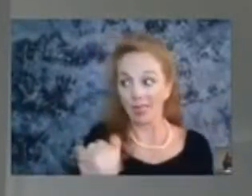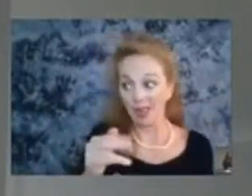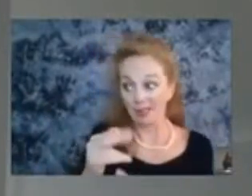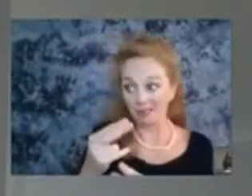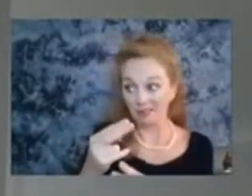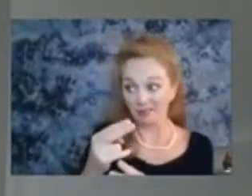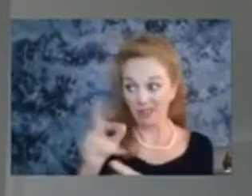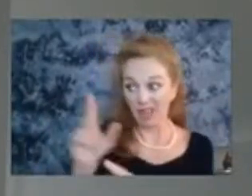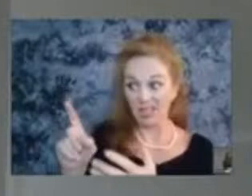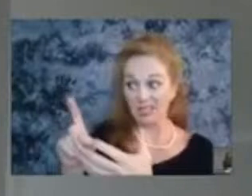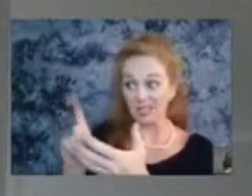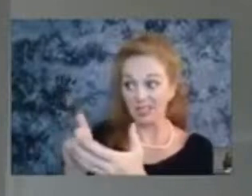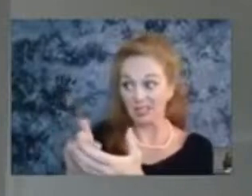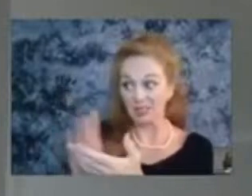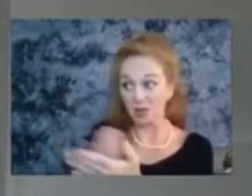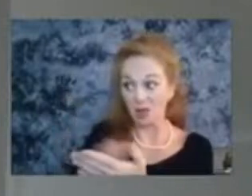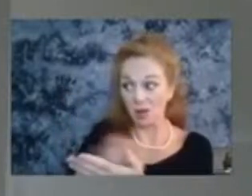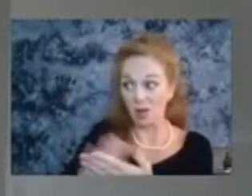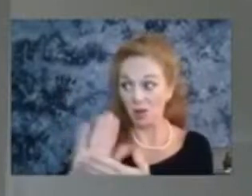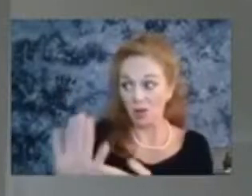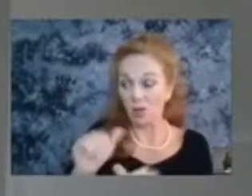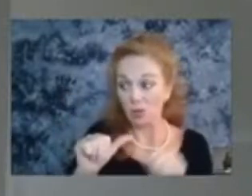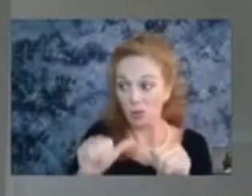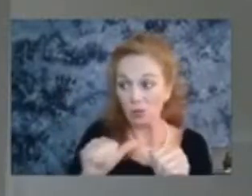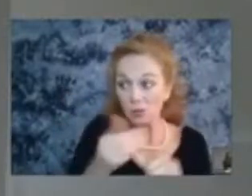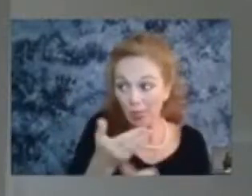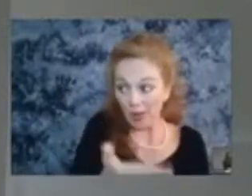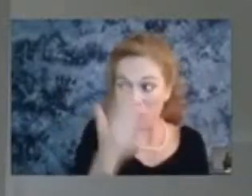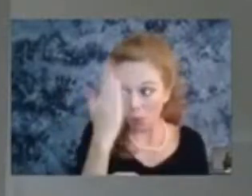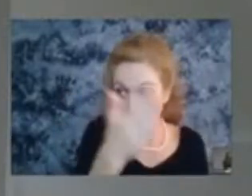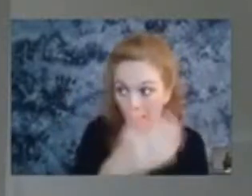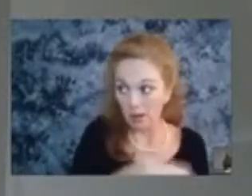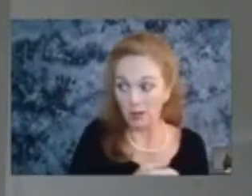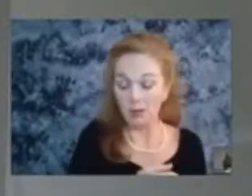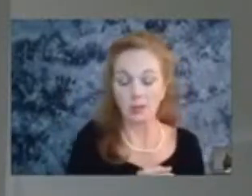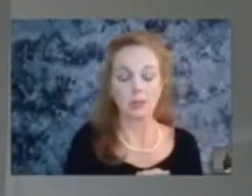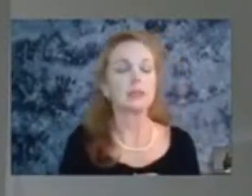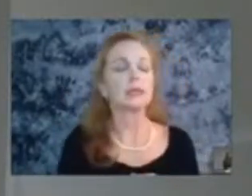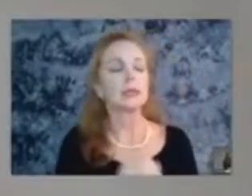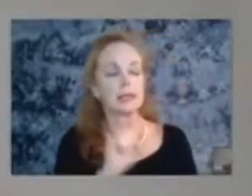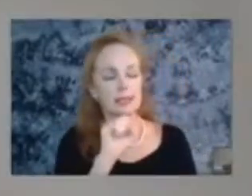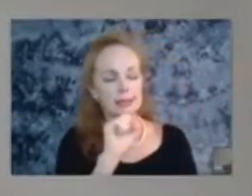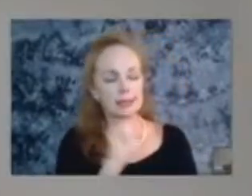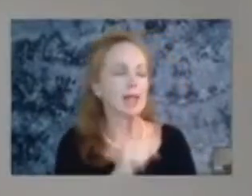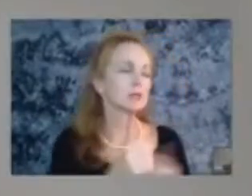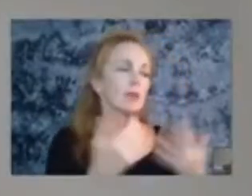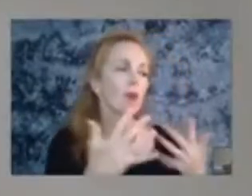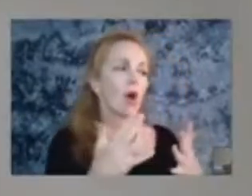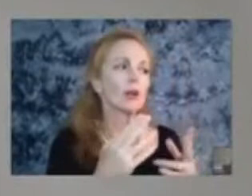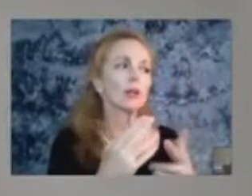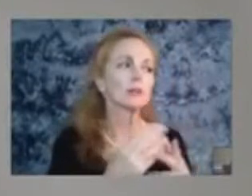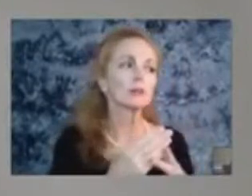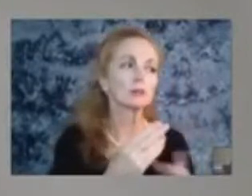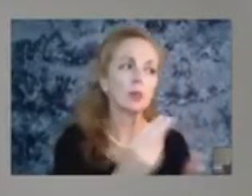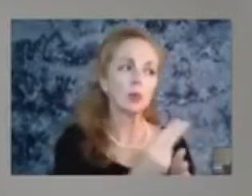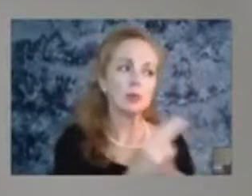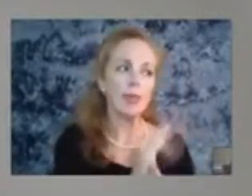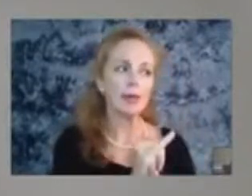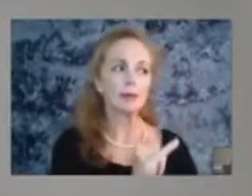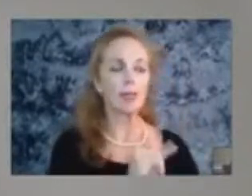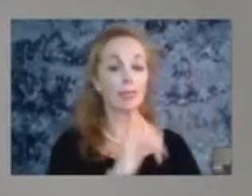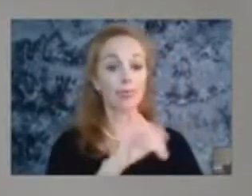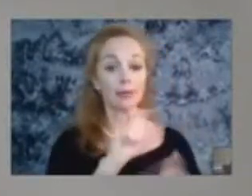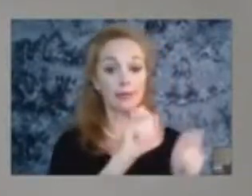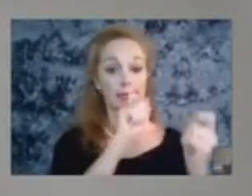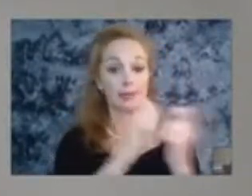there? Yes, ma'am. And that is actually what we have used because we have already experienced cases, of course, in our school district. And that is exactly the